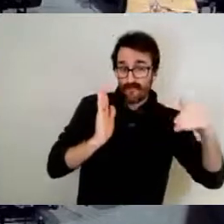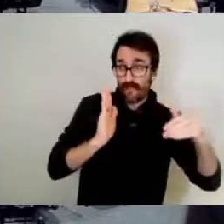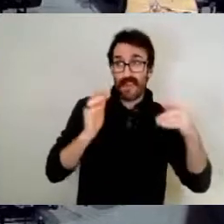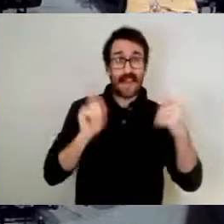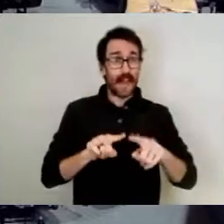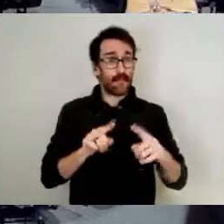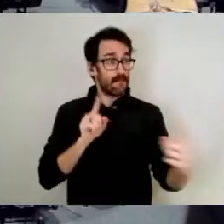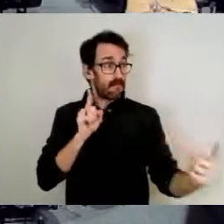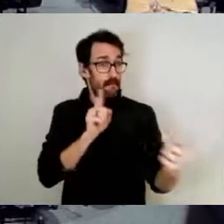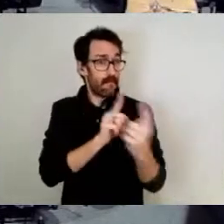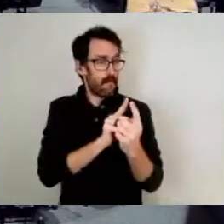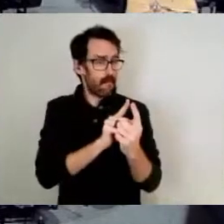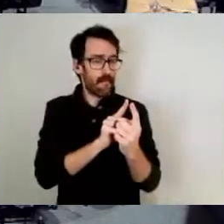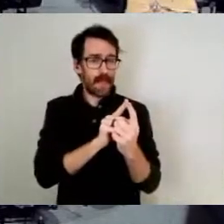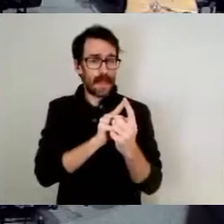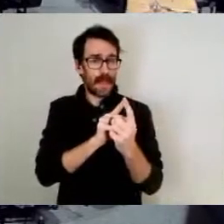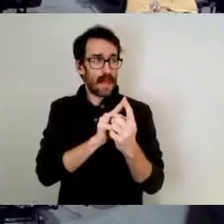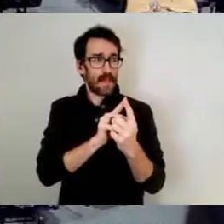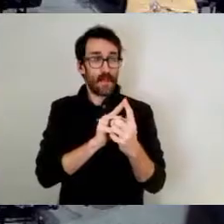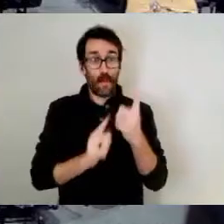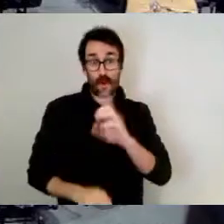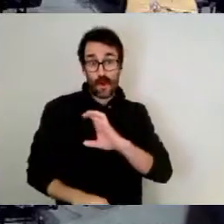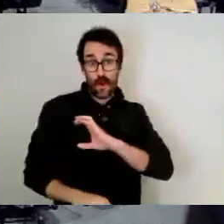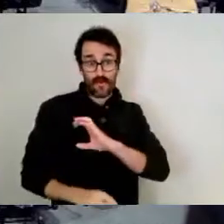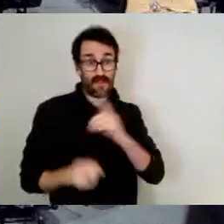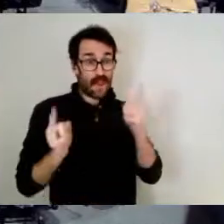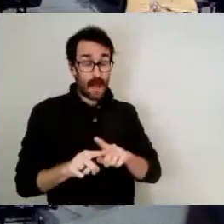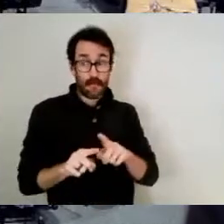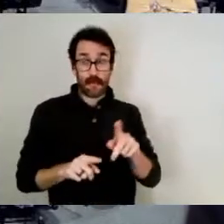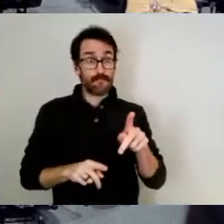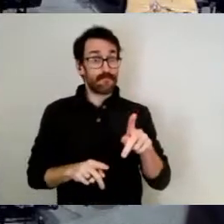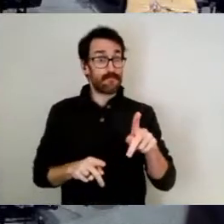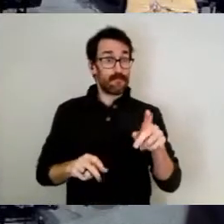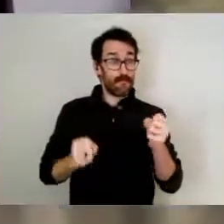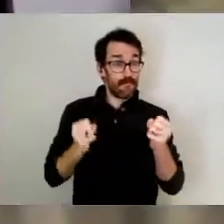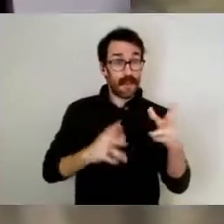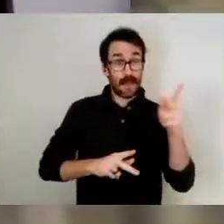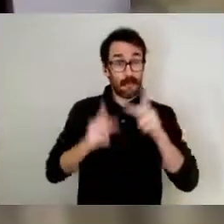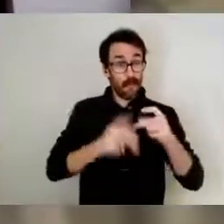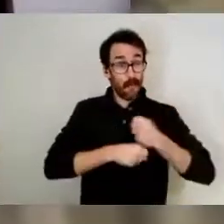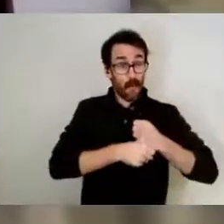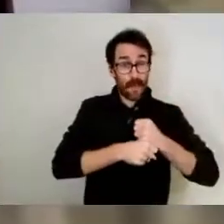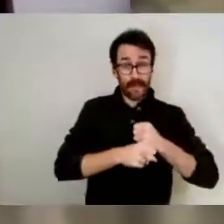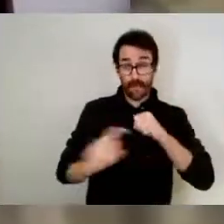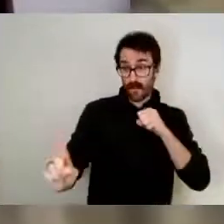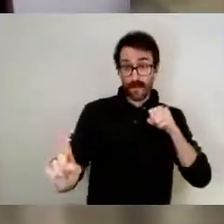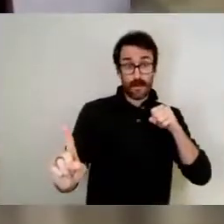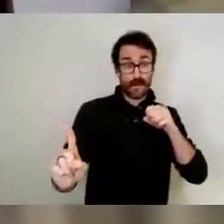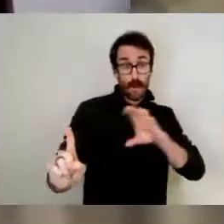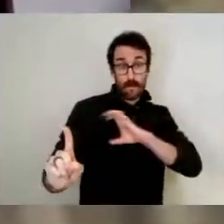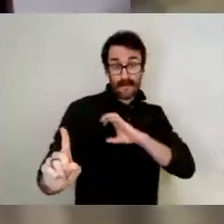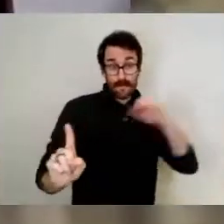and the protesters, until they do eventually leave? Thanks for the question, Ted.